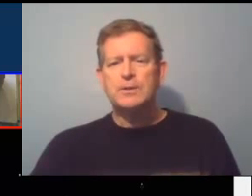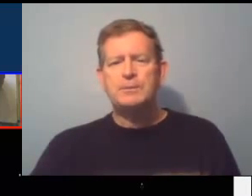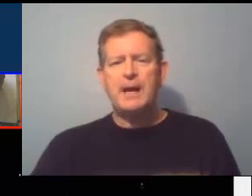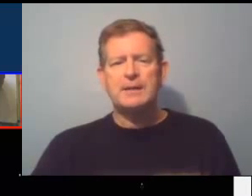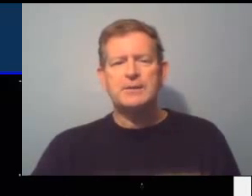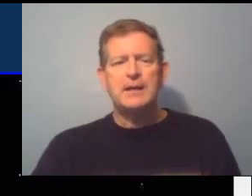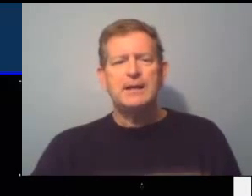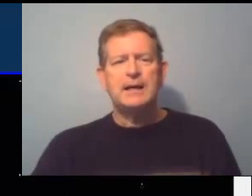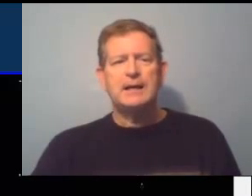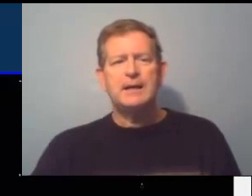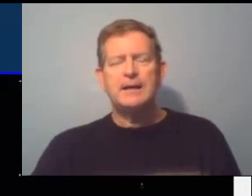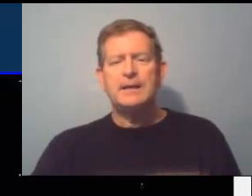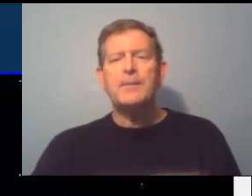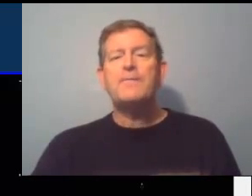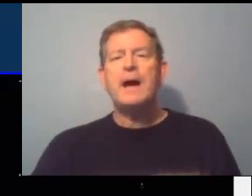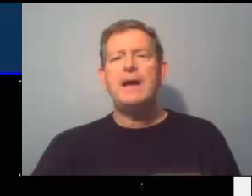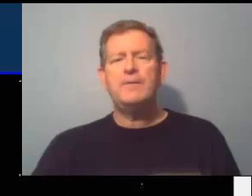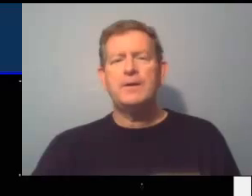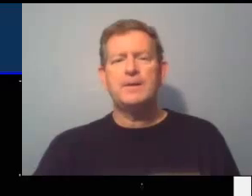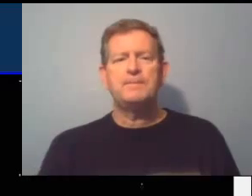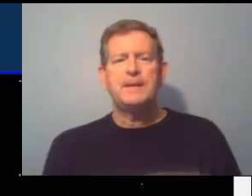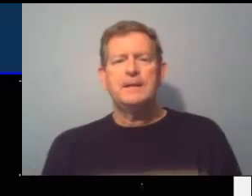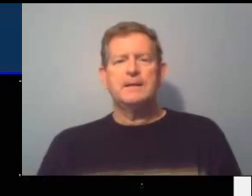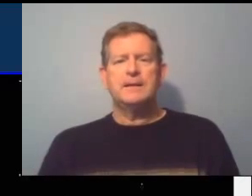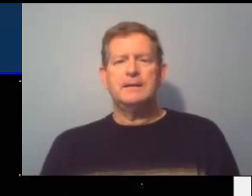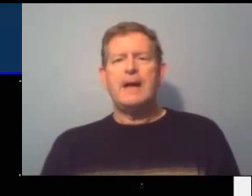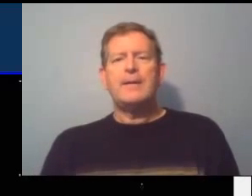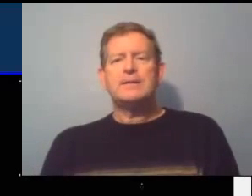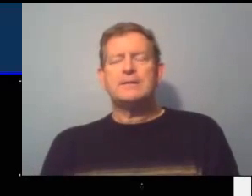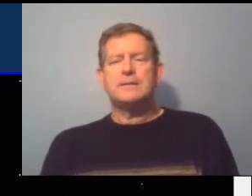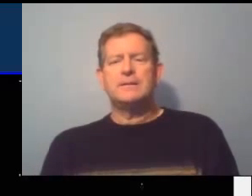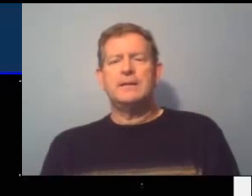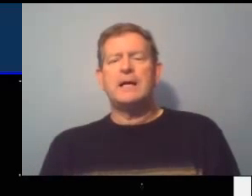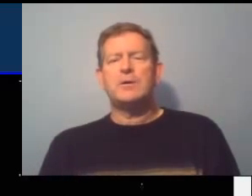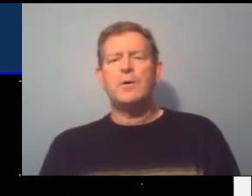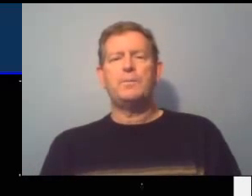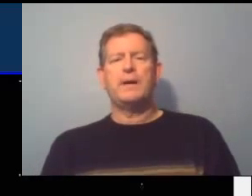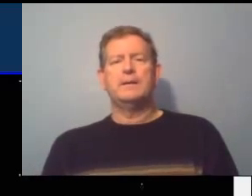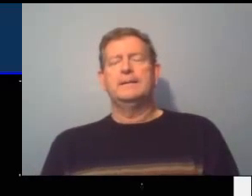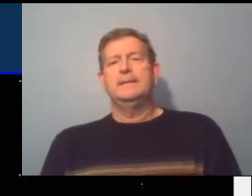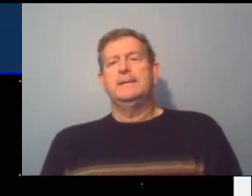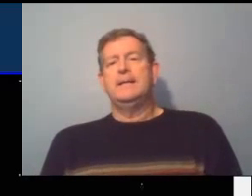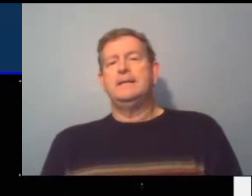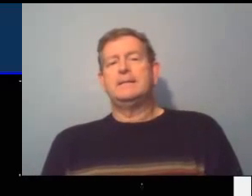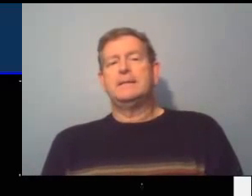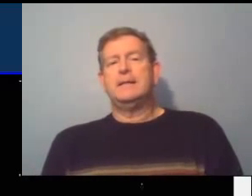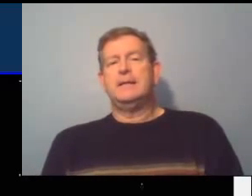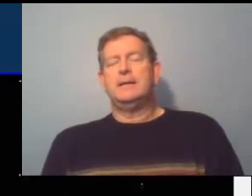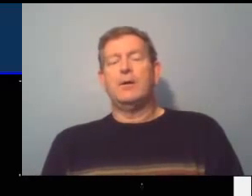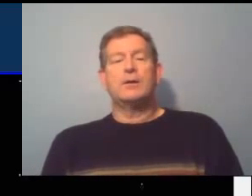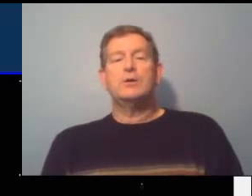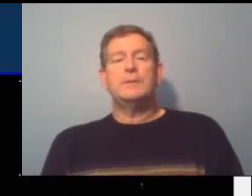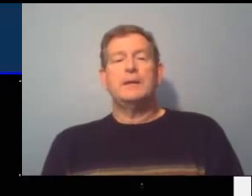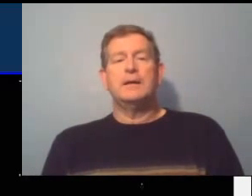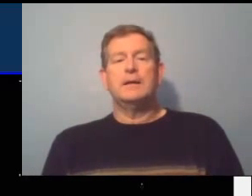sentence response. Number 5 here, lavas la ropa.